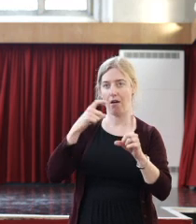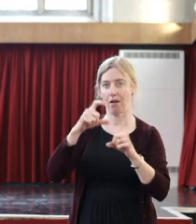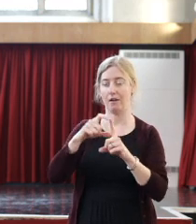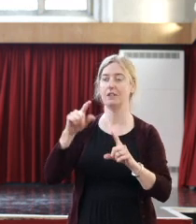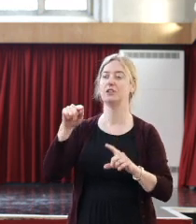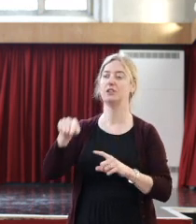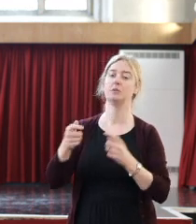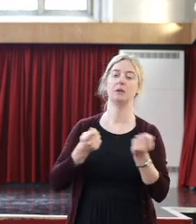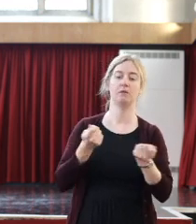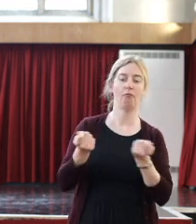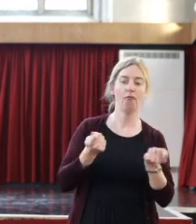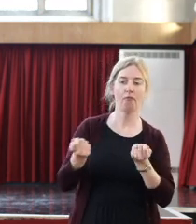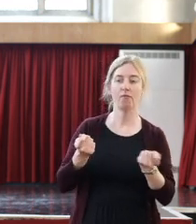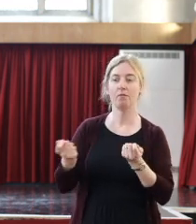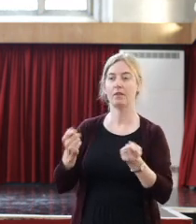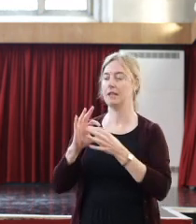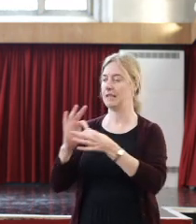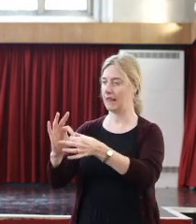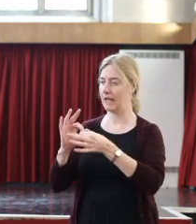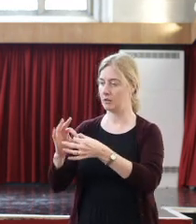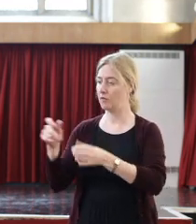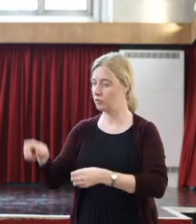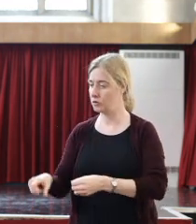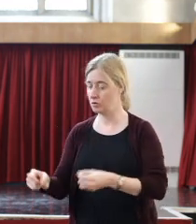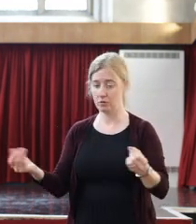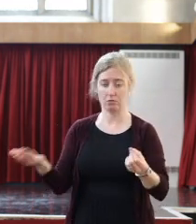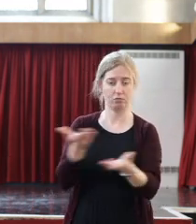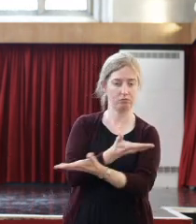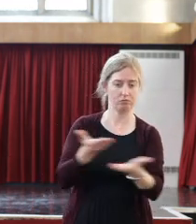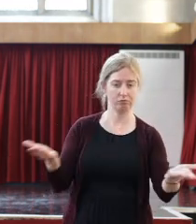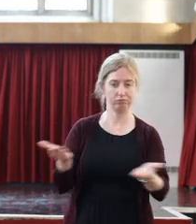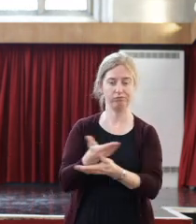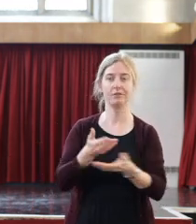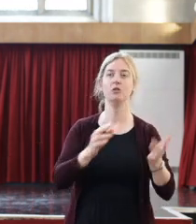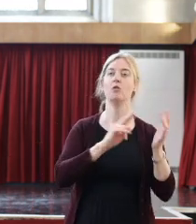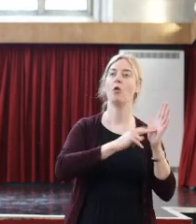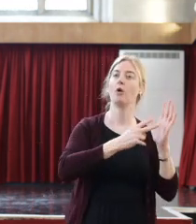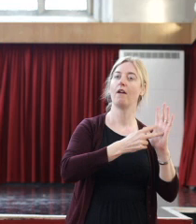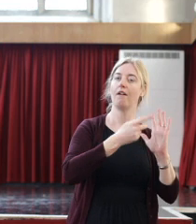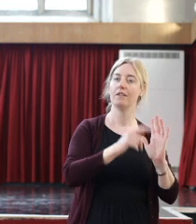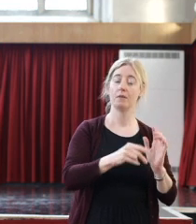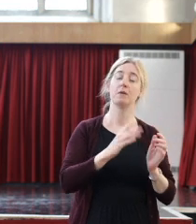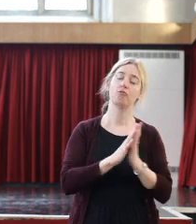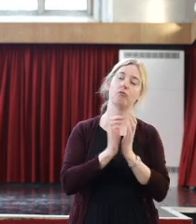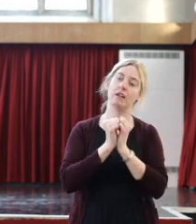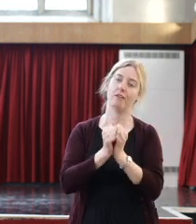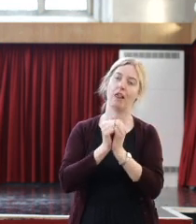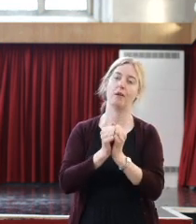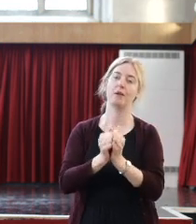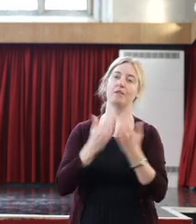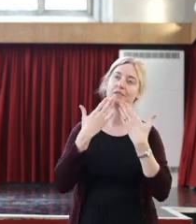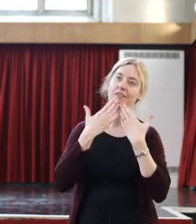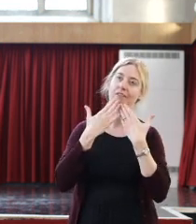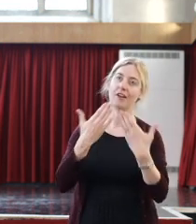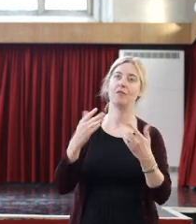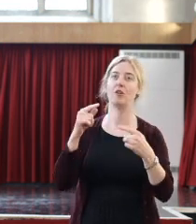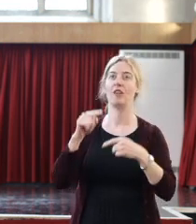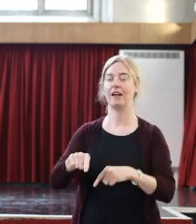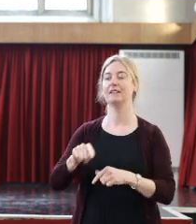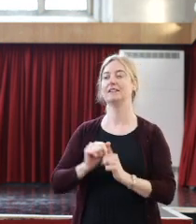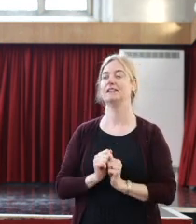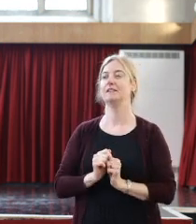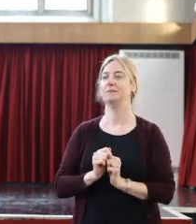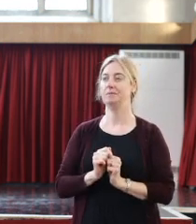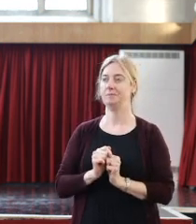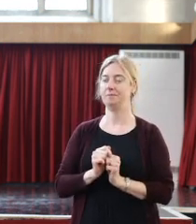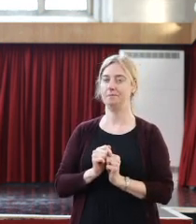operating as the kind of liaison between the students and the festival organisers, and that's been, I'd like to think, a really great relationship